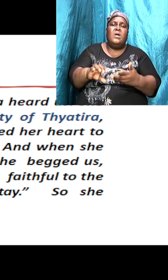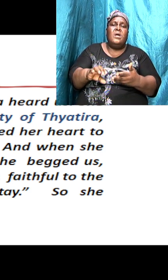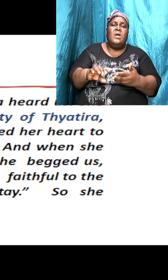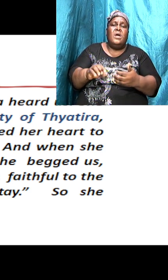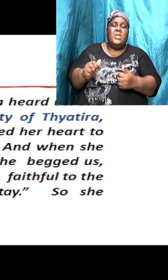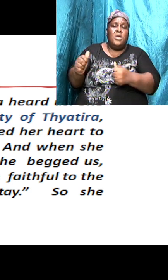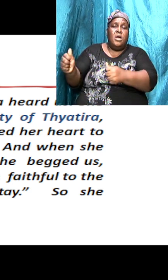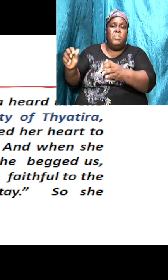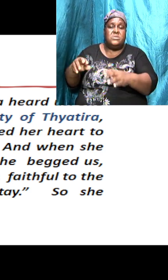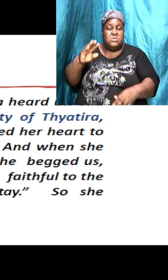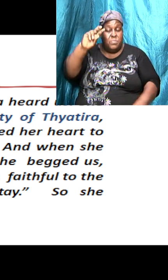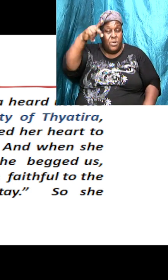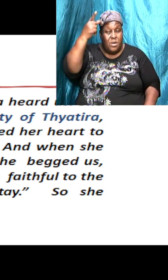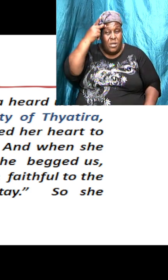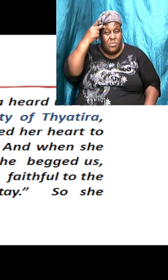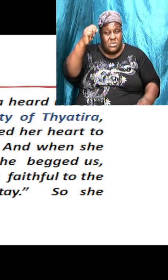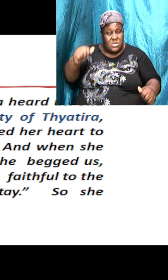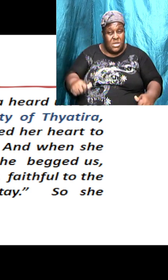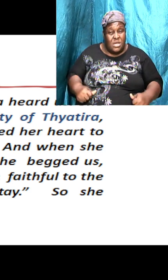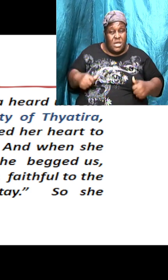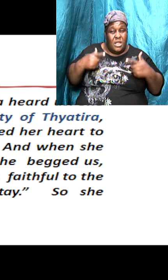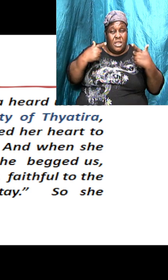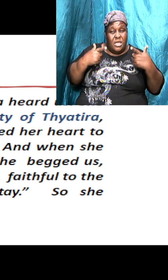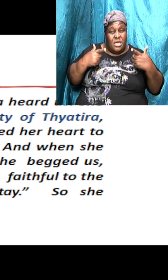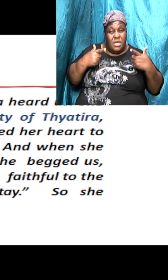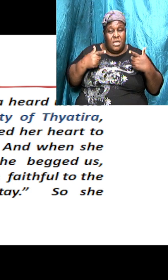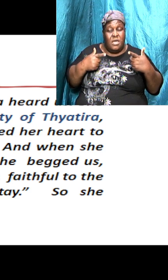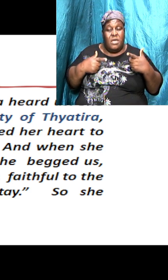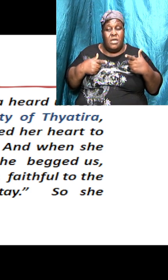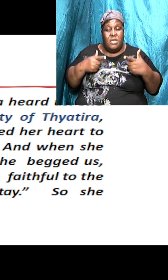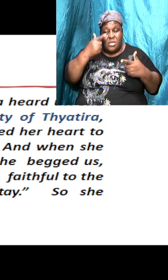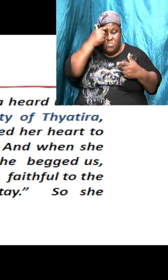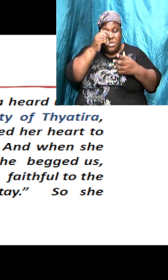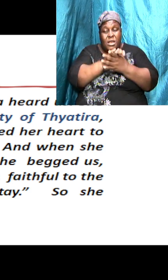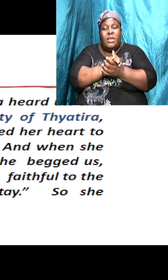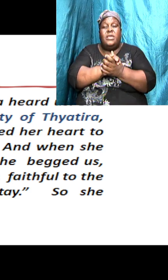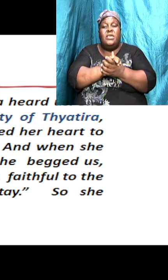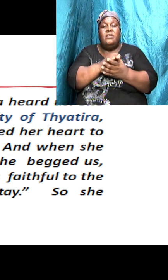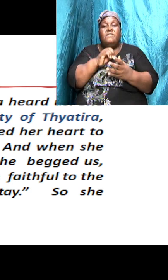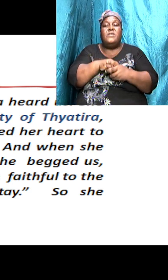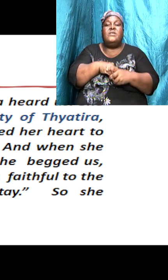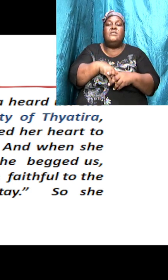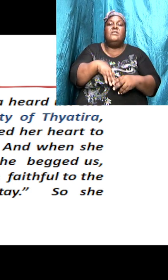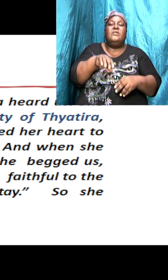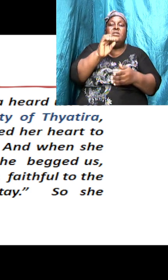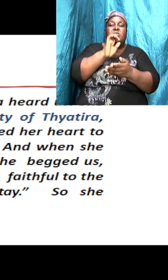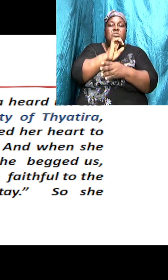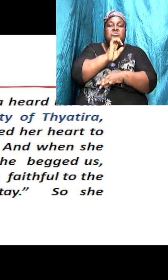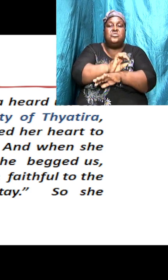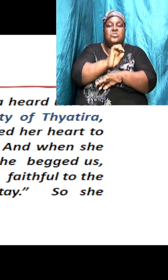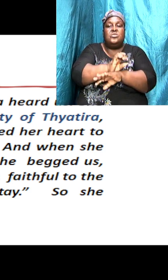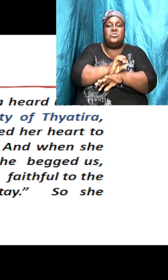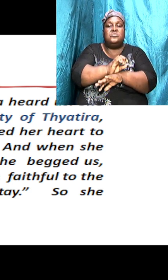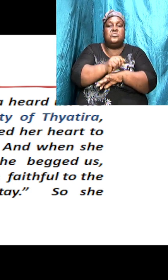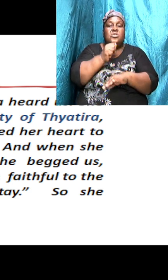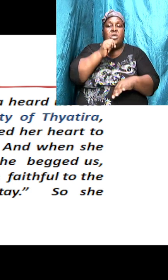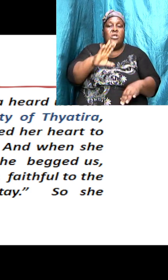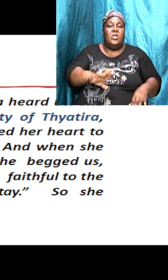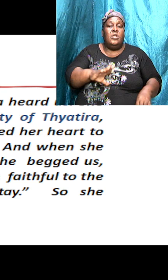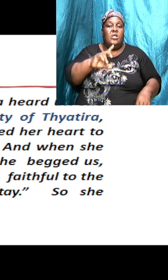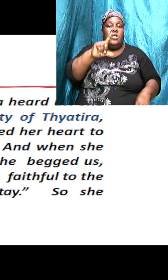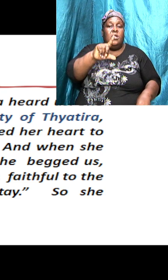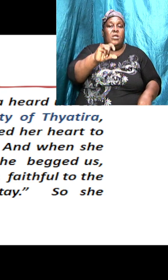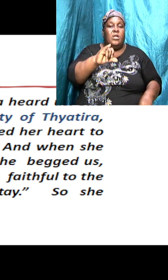was alive and well, it was believed that over there in Thyatira, Paul, or the lady herself, Lydia,